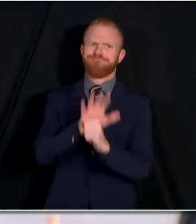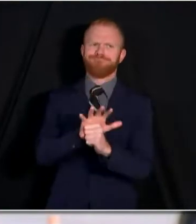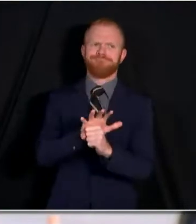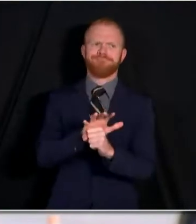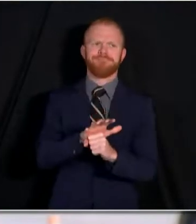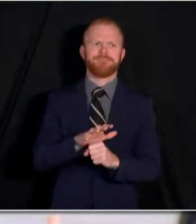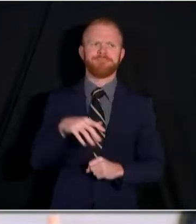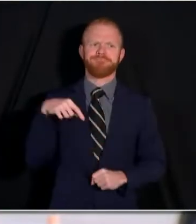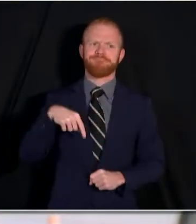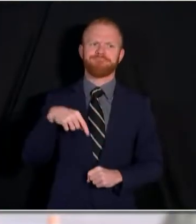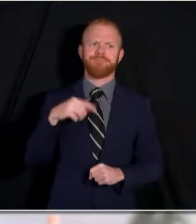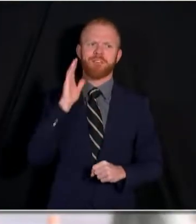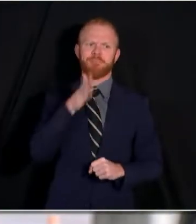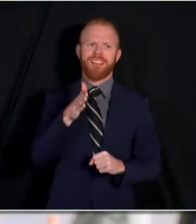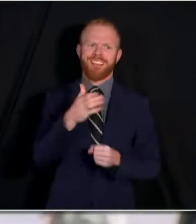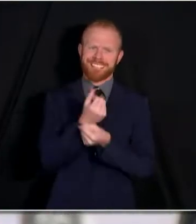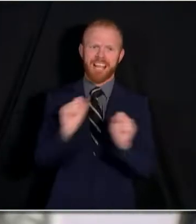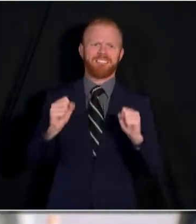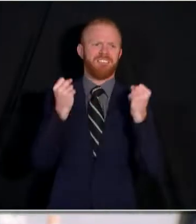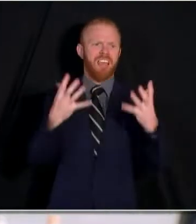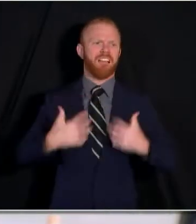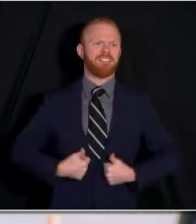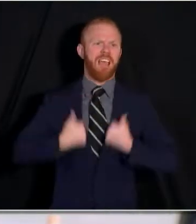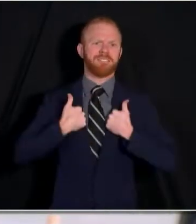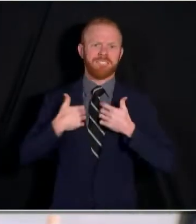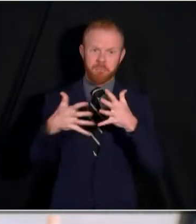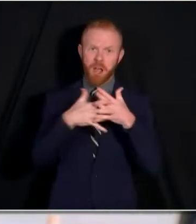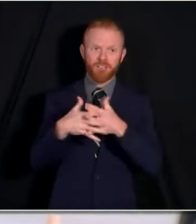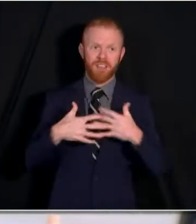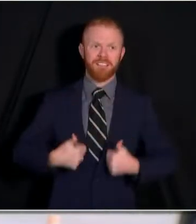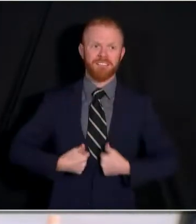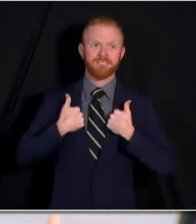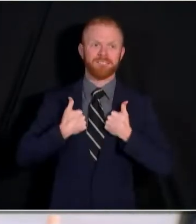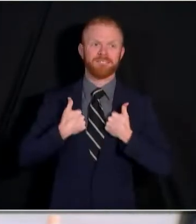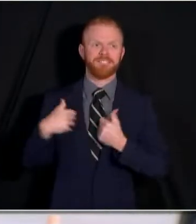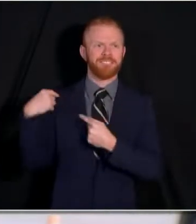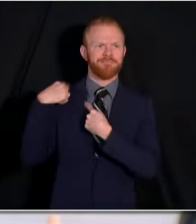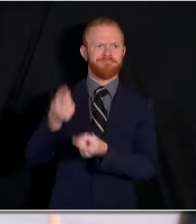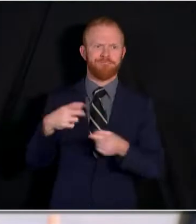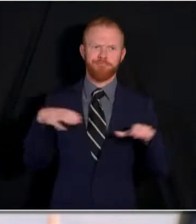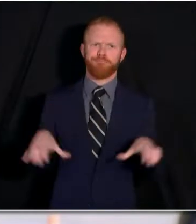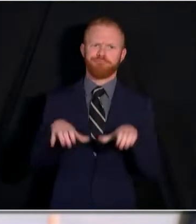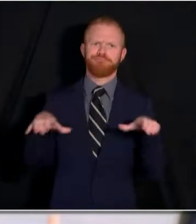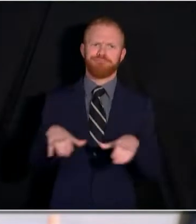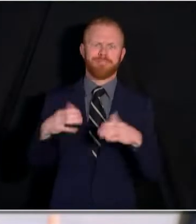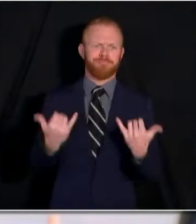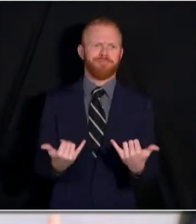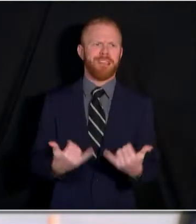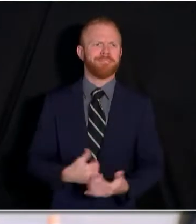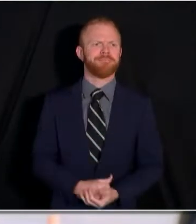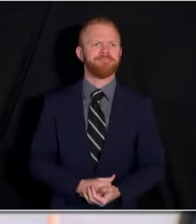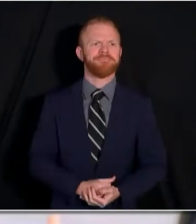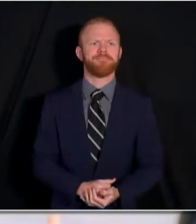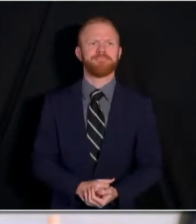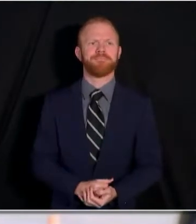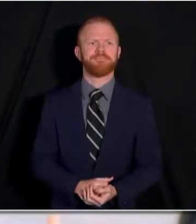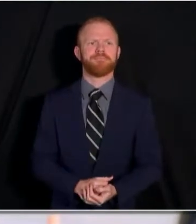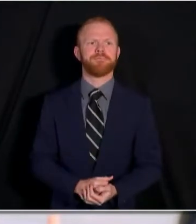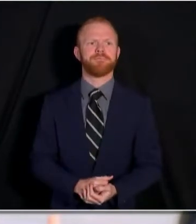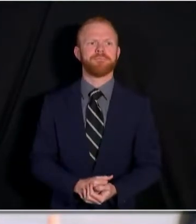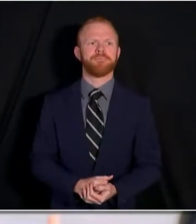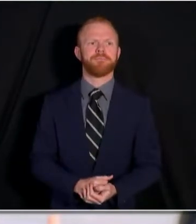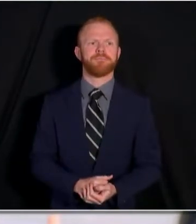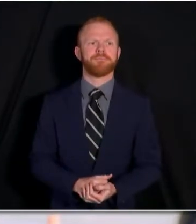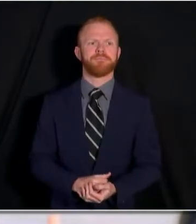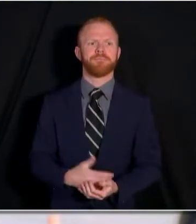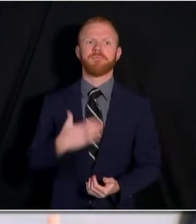lives, American lives, that we're conducting today. My mission as the commander of NORAD and